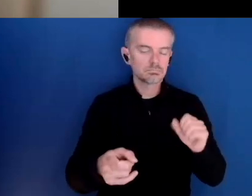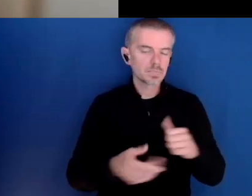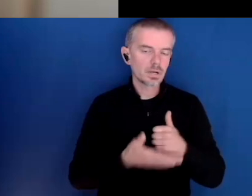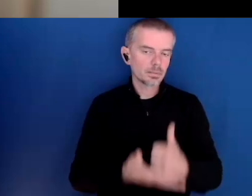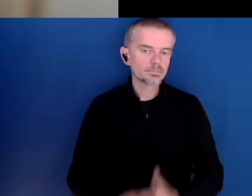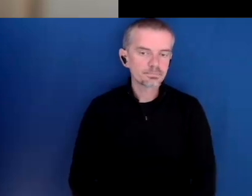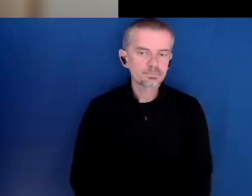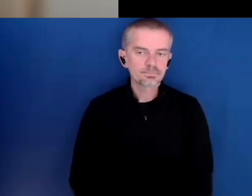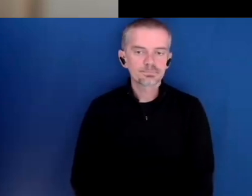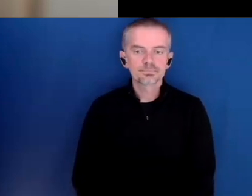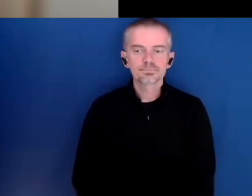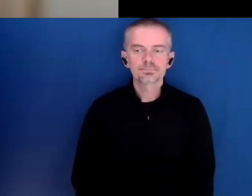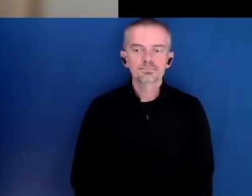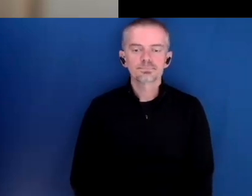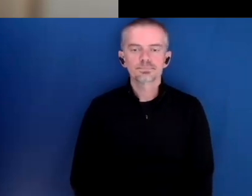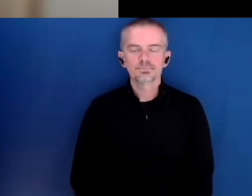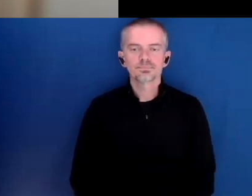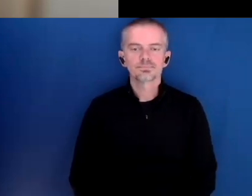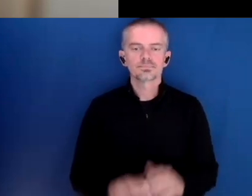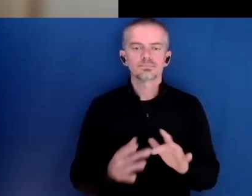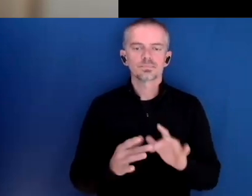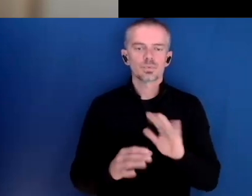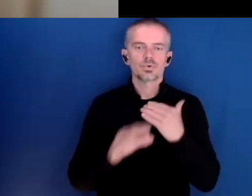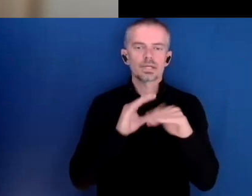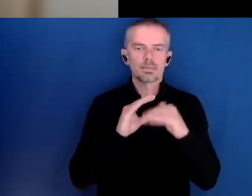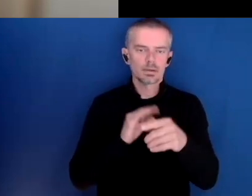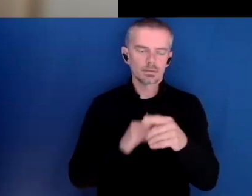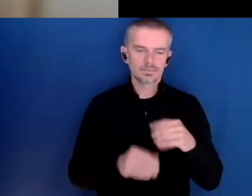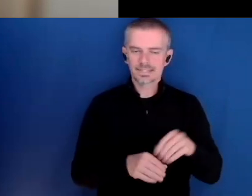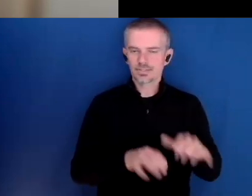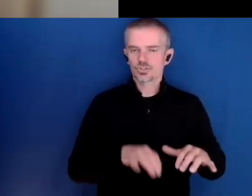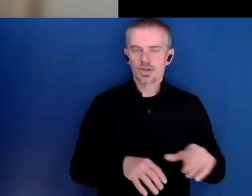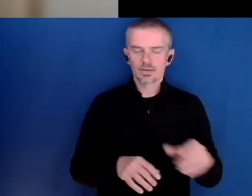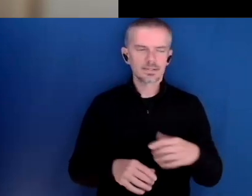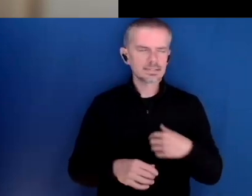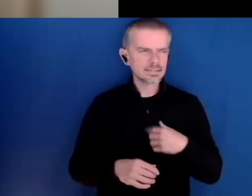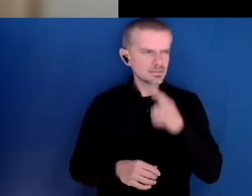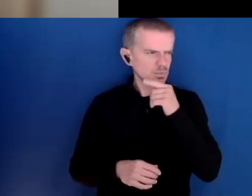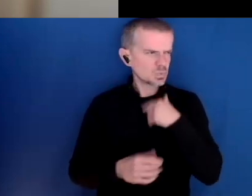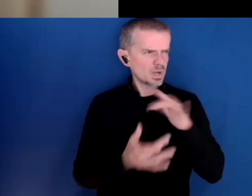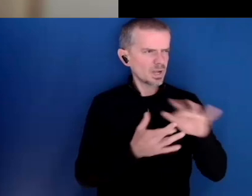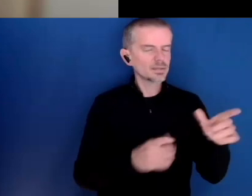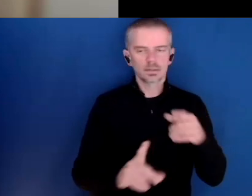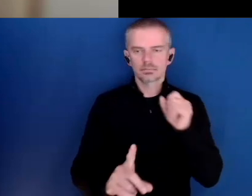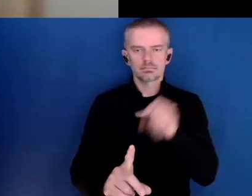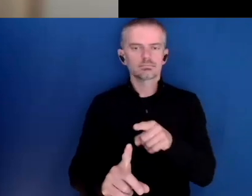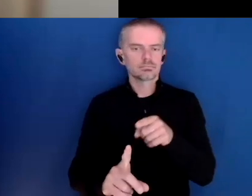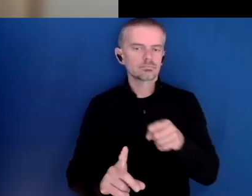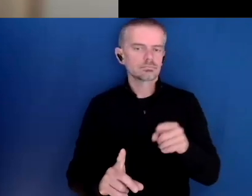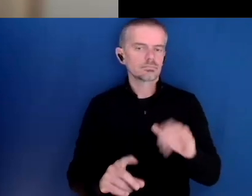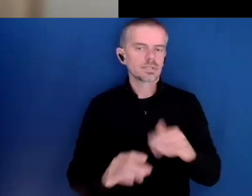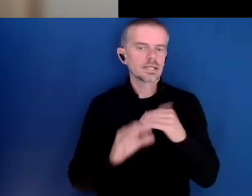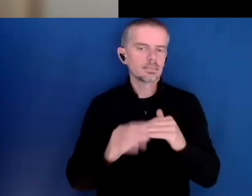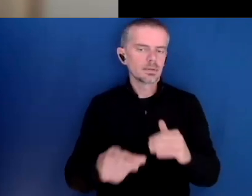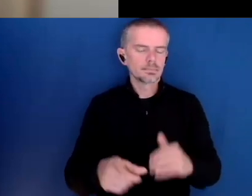Great. So get in touch with that email address that we've put in the chat if you have any questions about who to contact